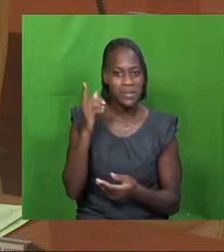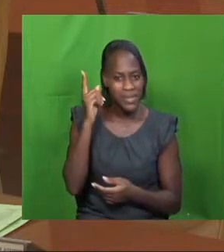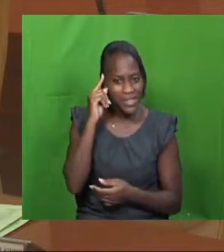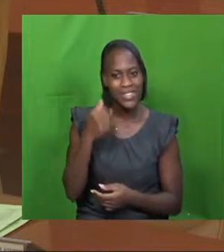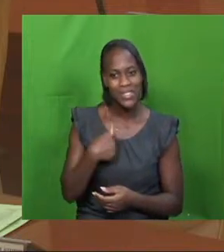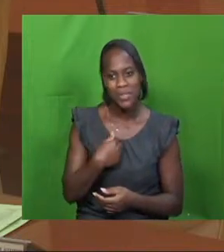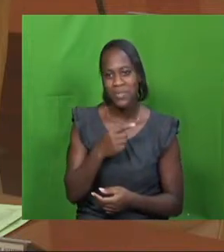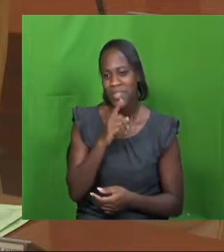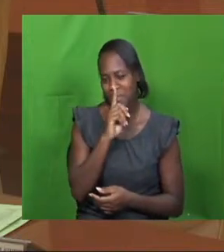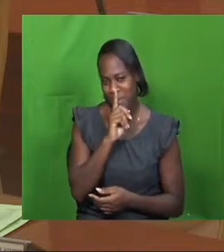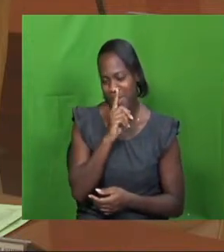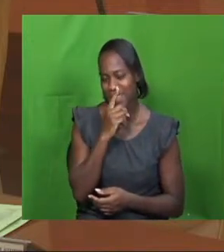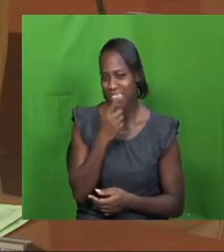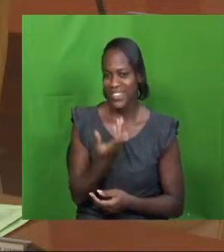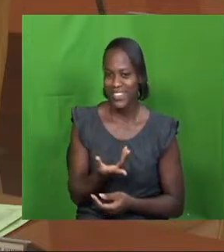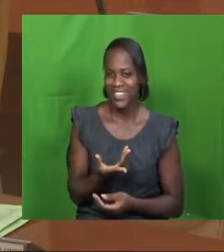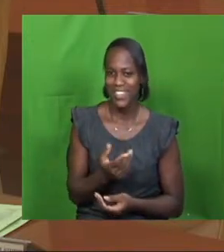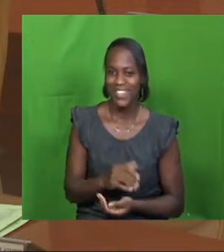silence.